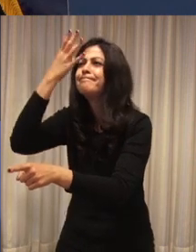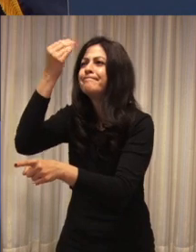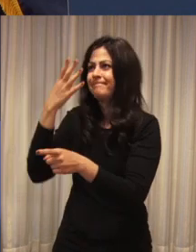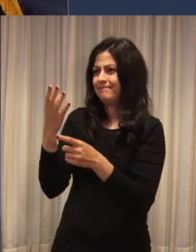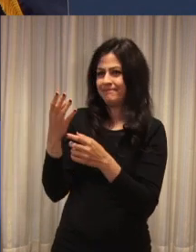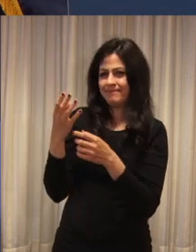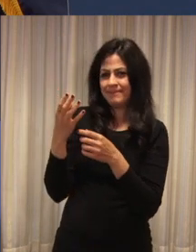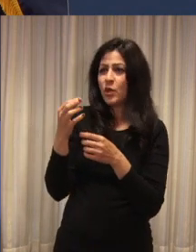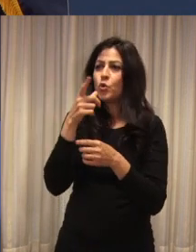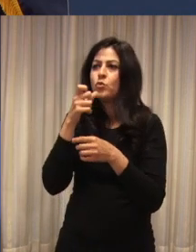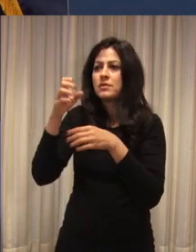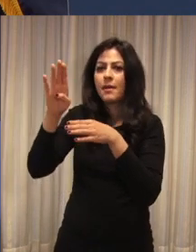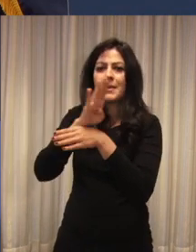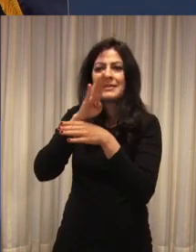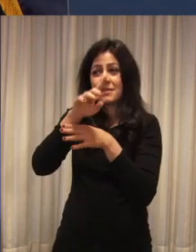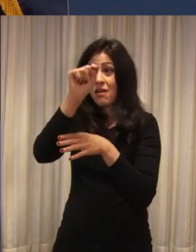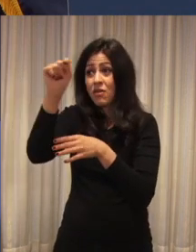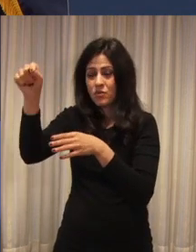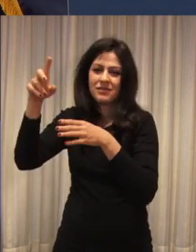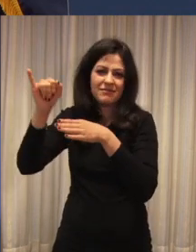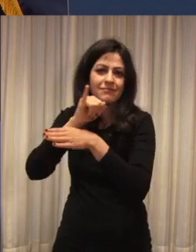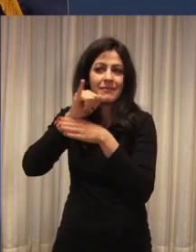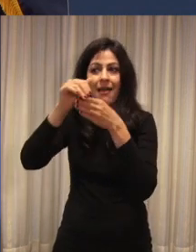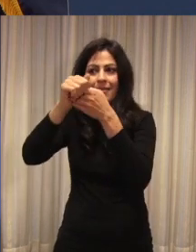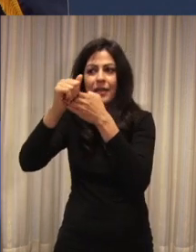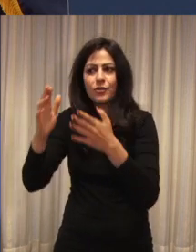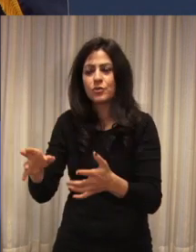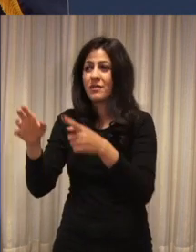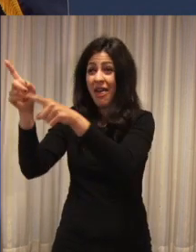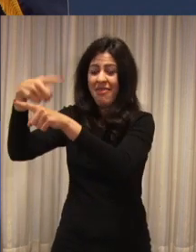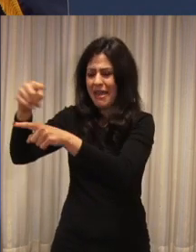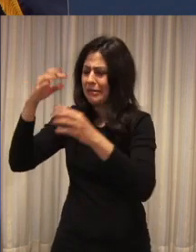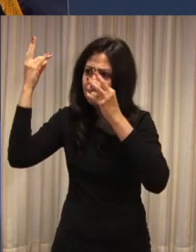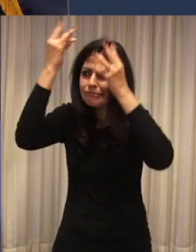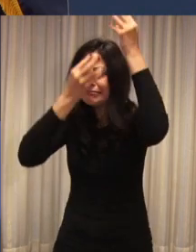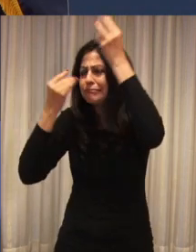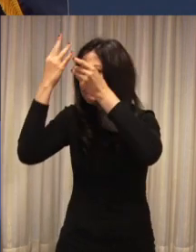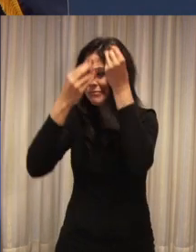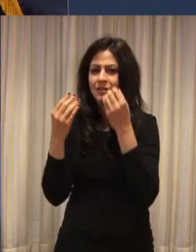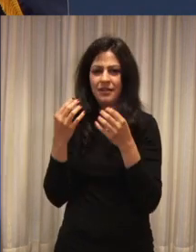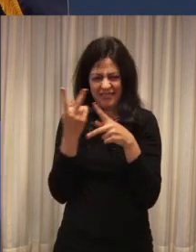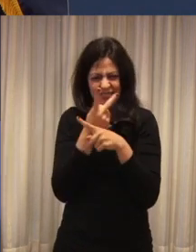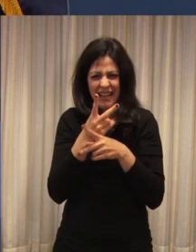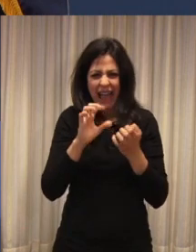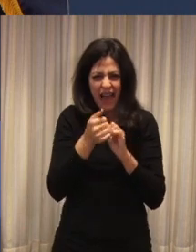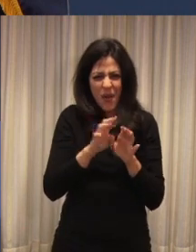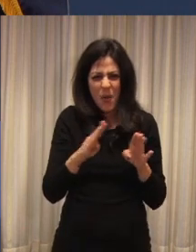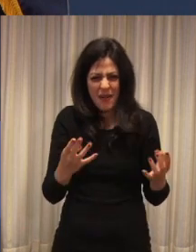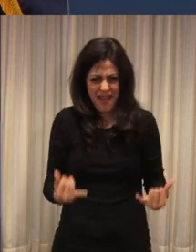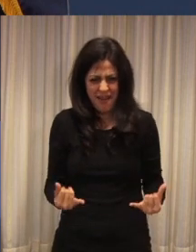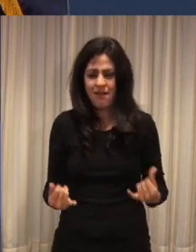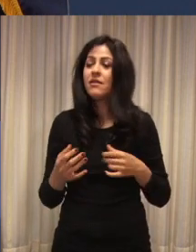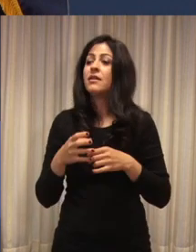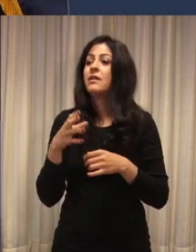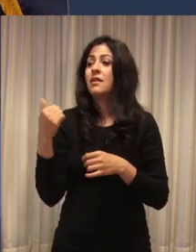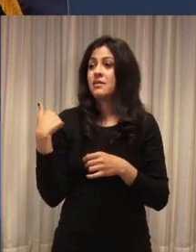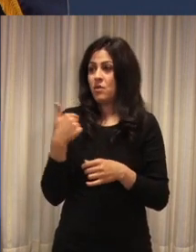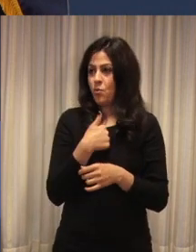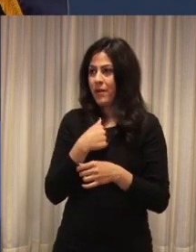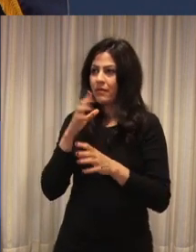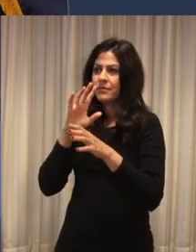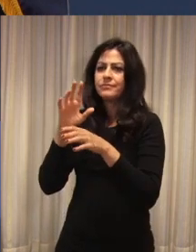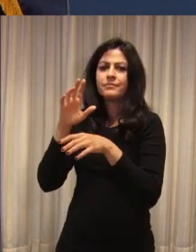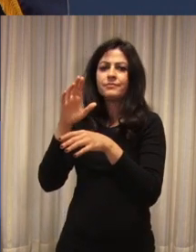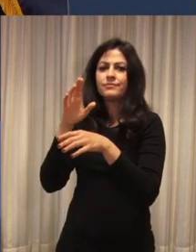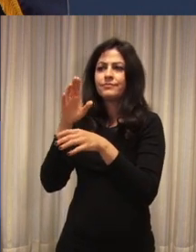those industries that know how to do that and are already thinking about how to do that. So we're standing up industry-specific working